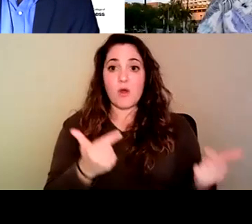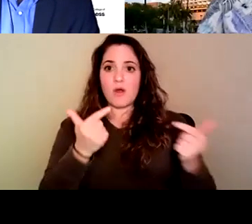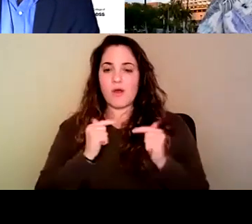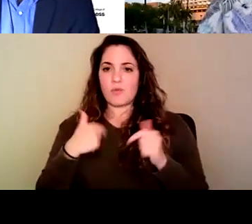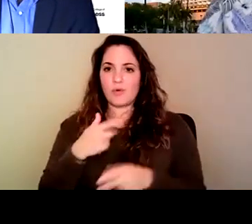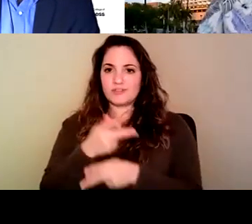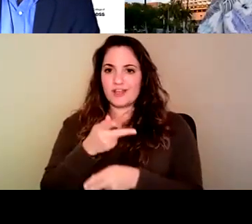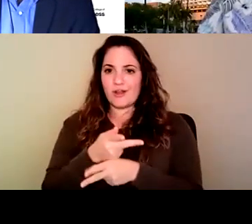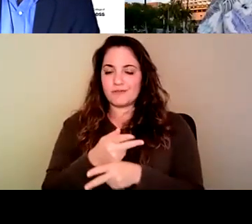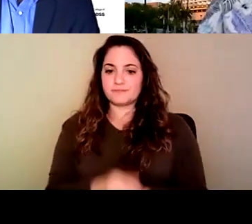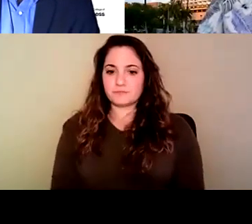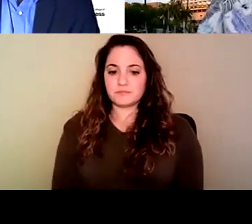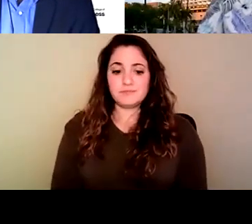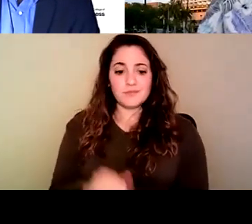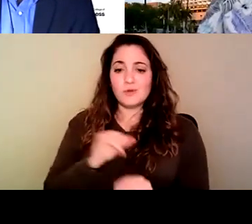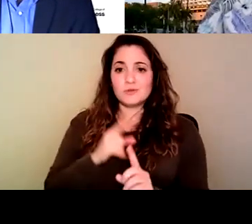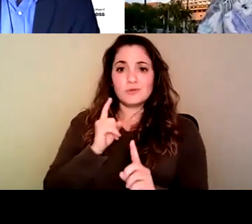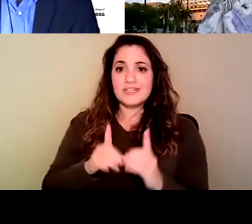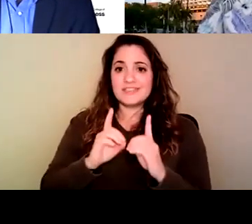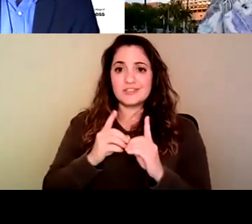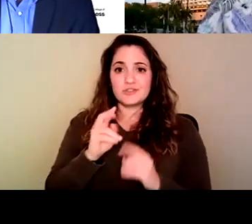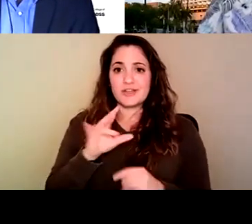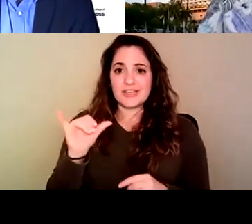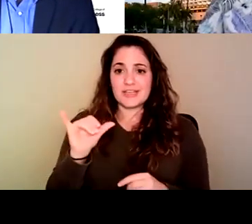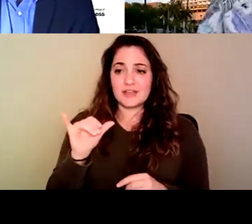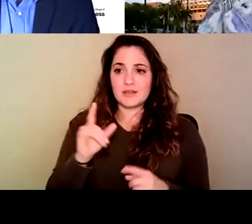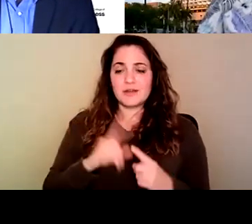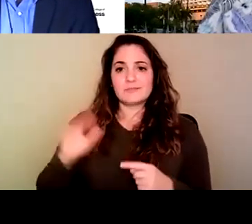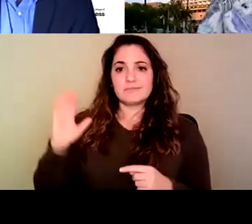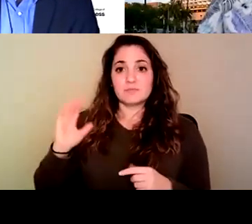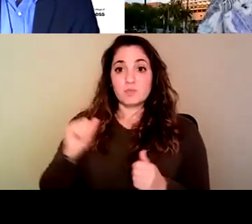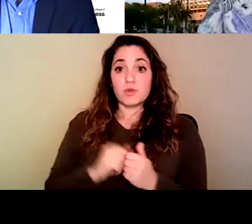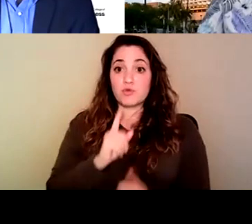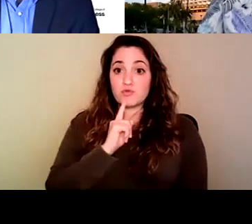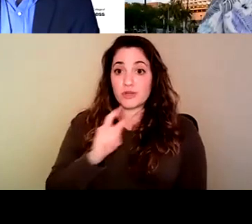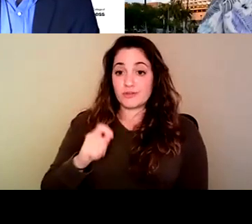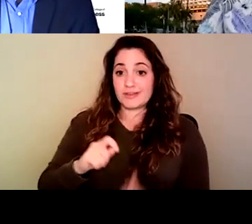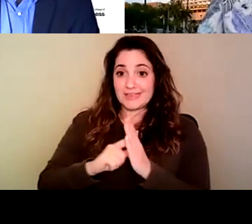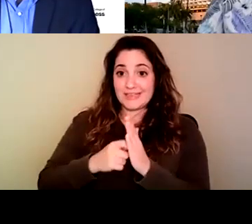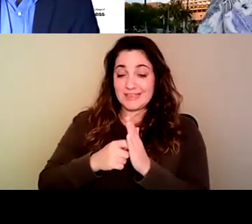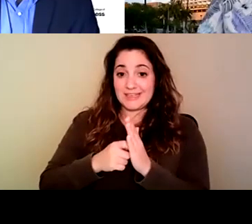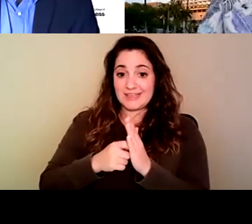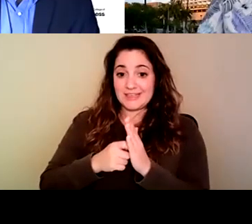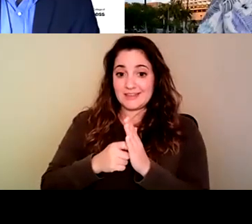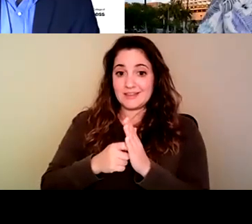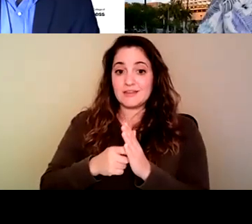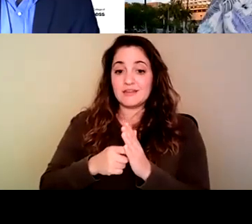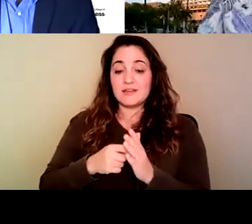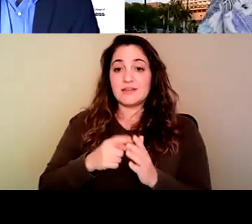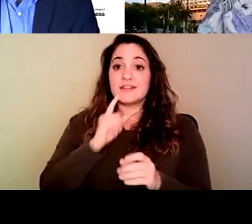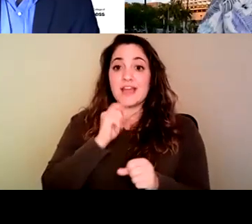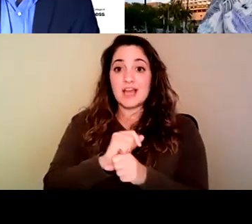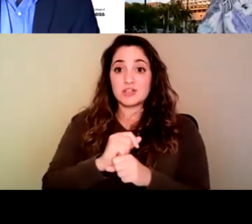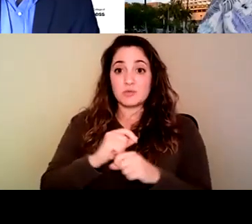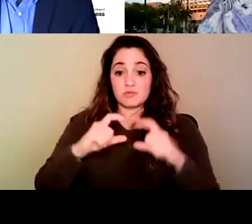key, you know, in the old days and you know, with a real key, you'd have to change the lug